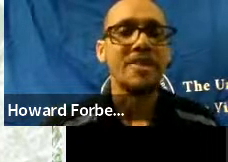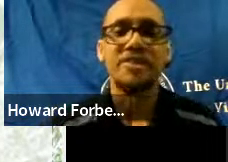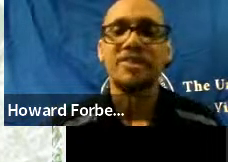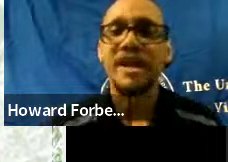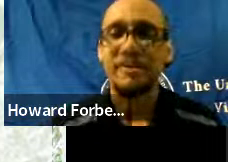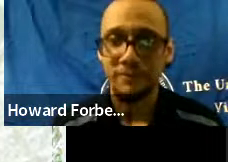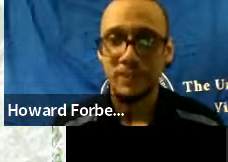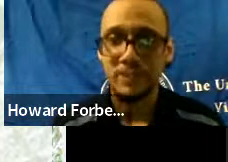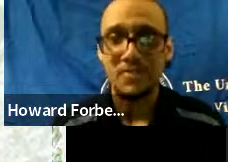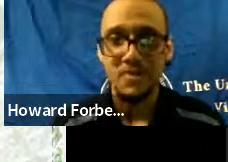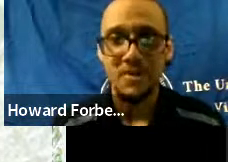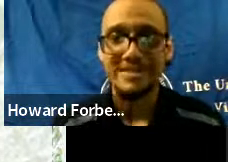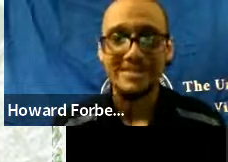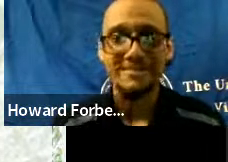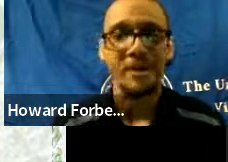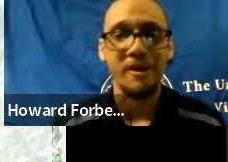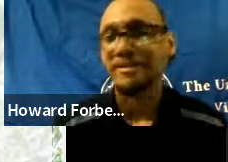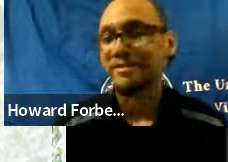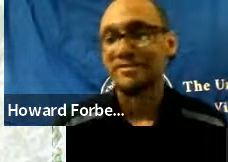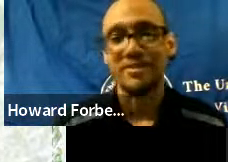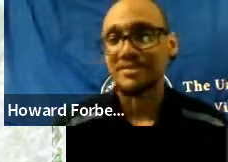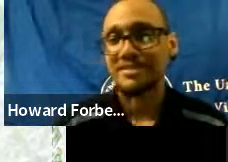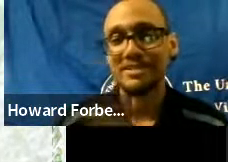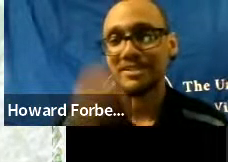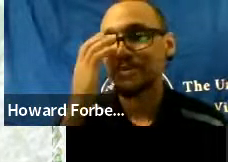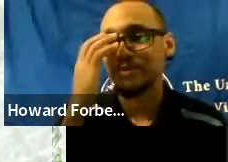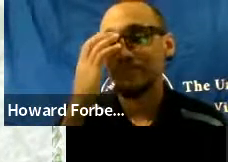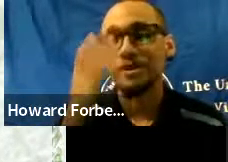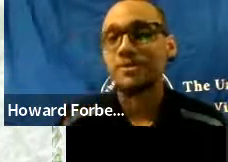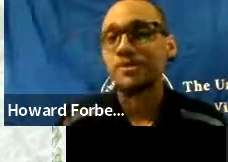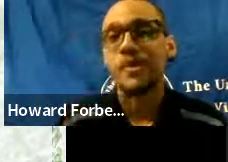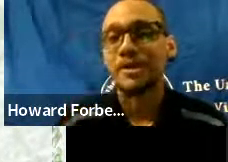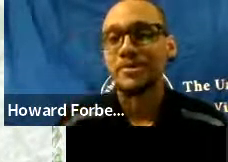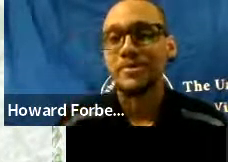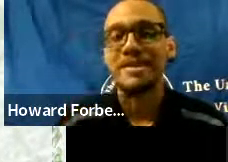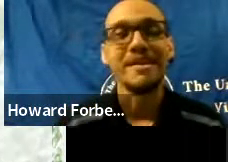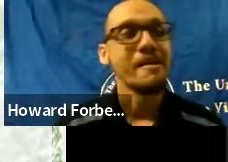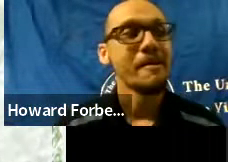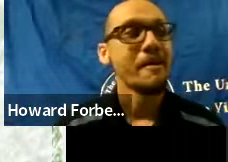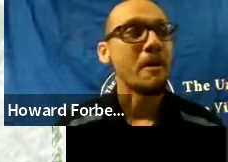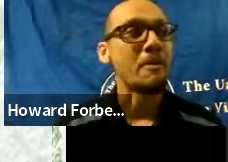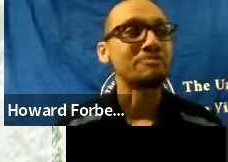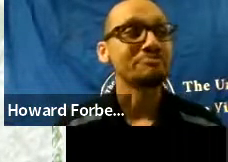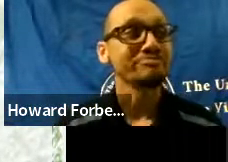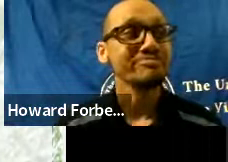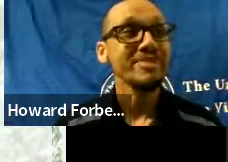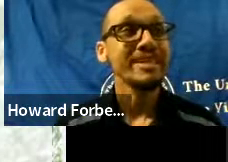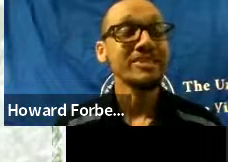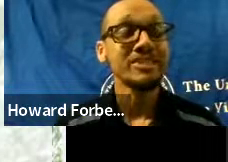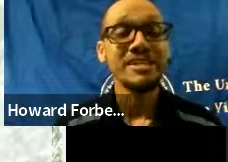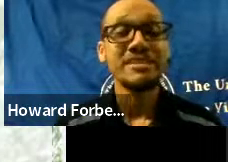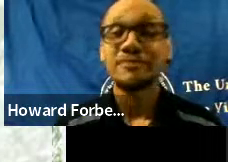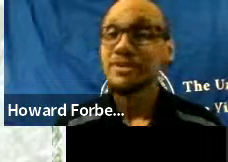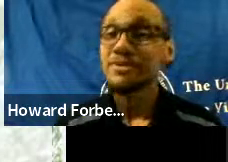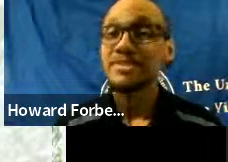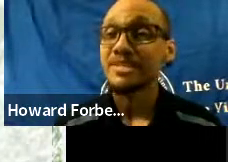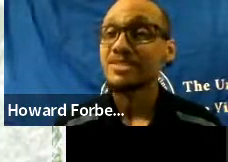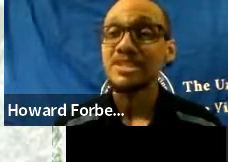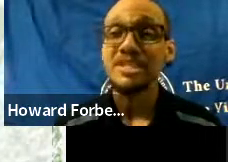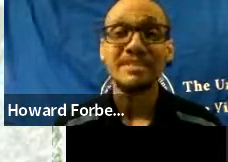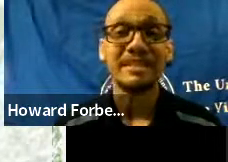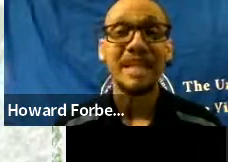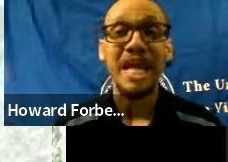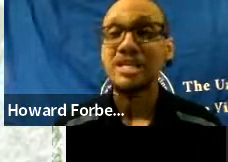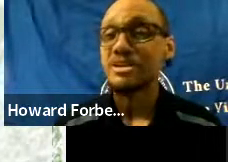how thankful she was for all of the things that she was afforded through YOE. She feels